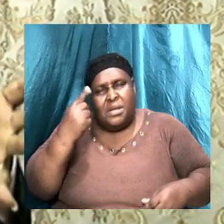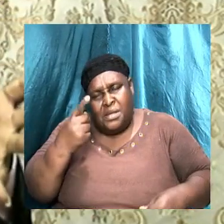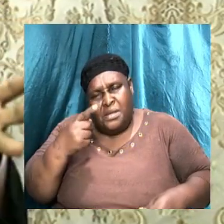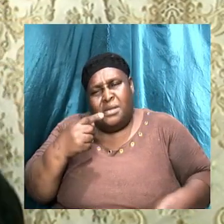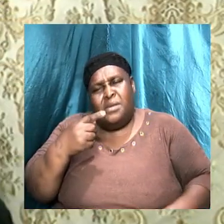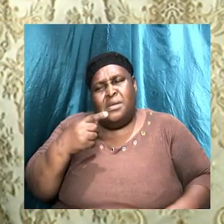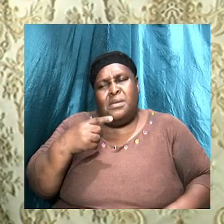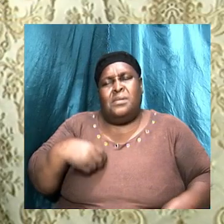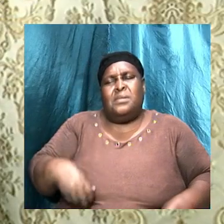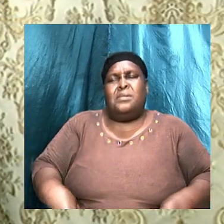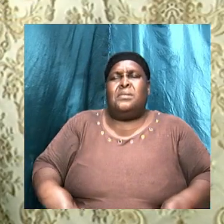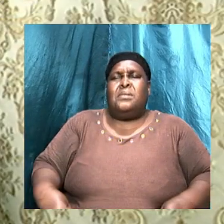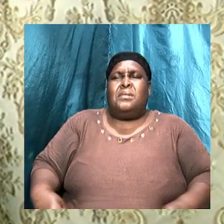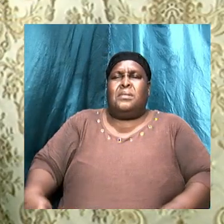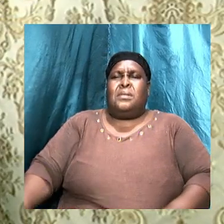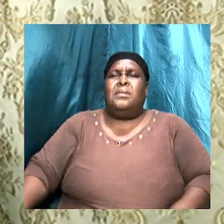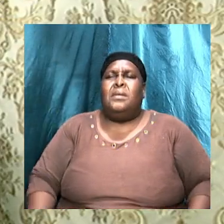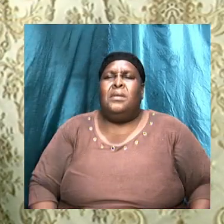vessel.